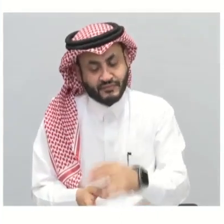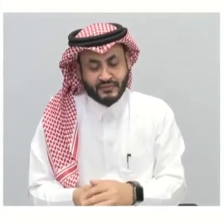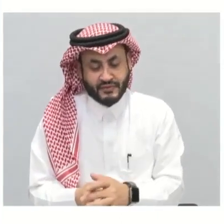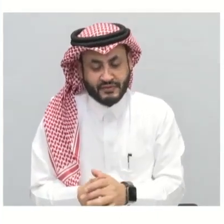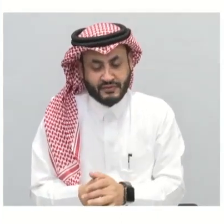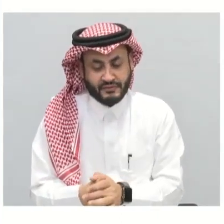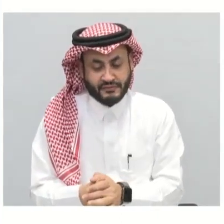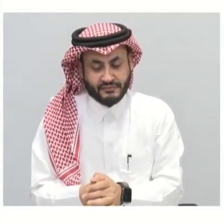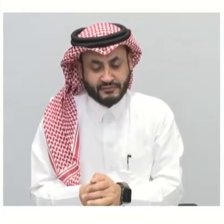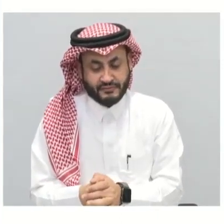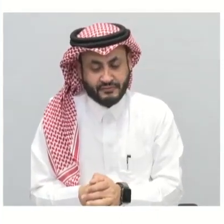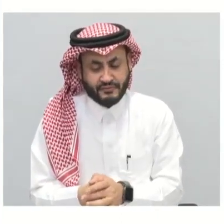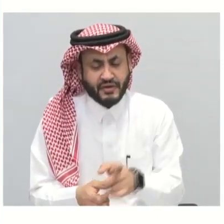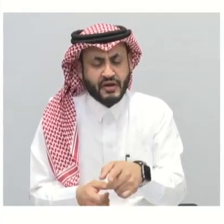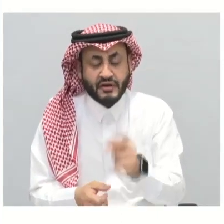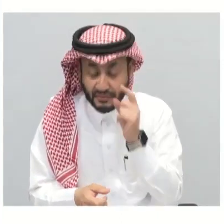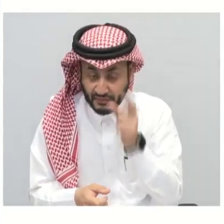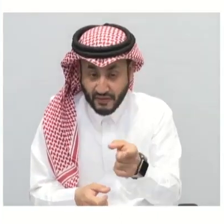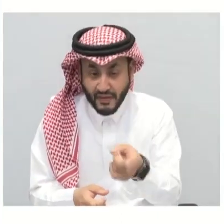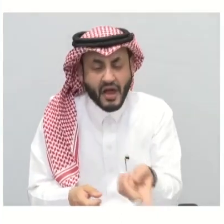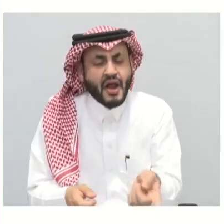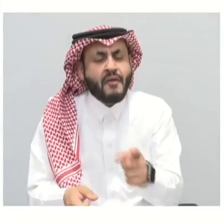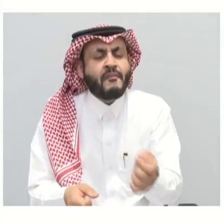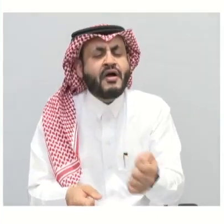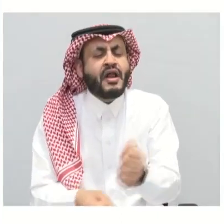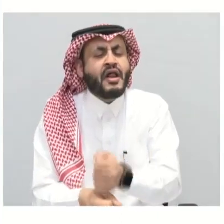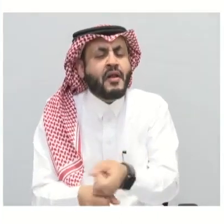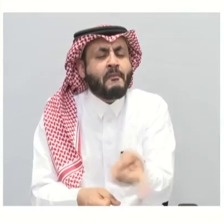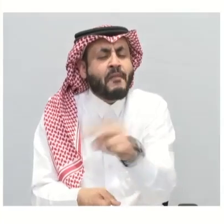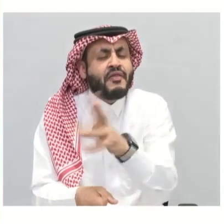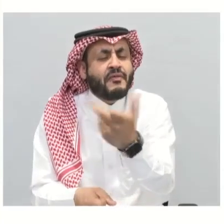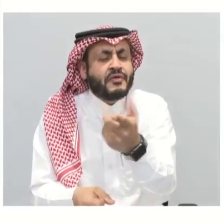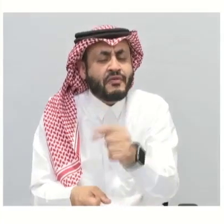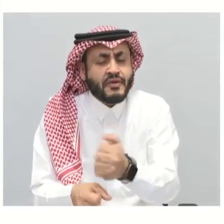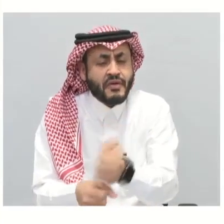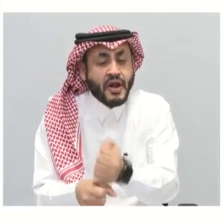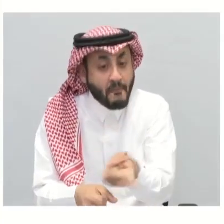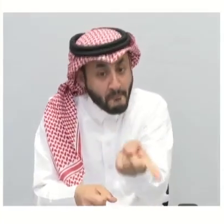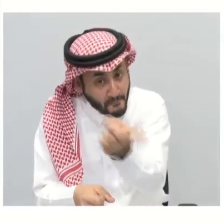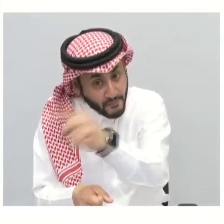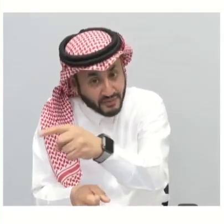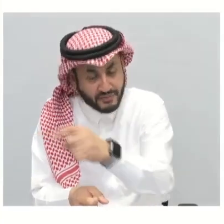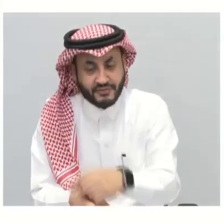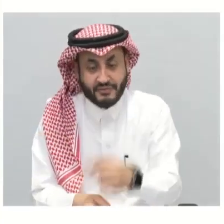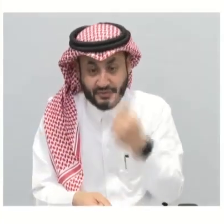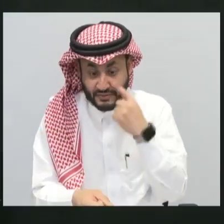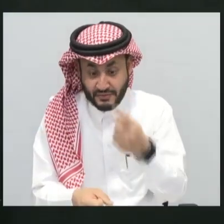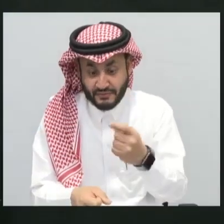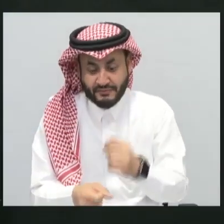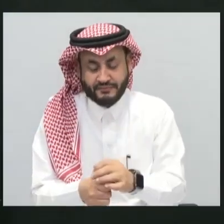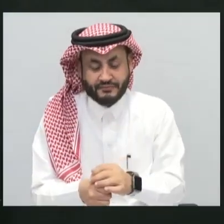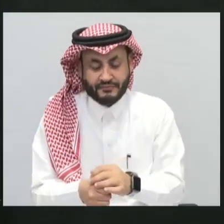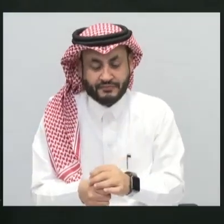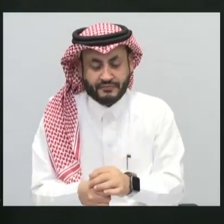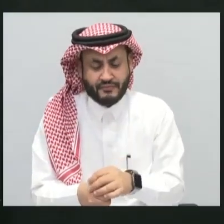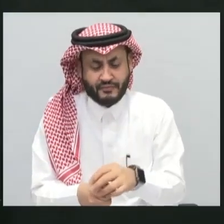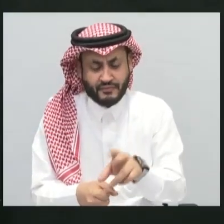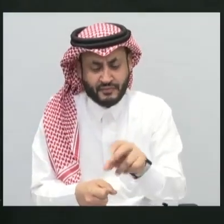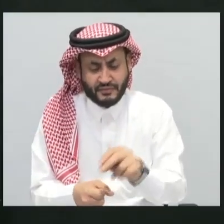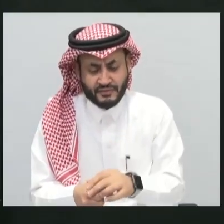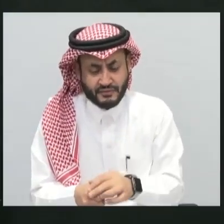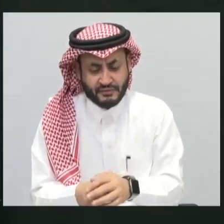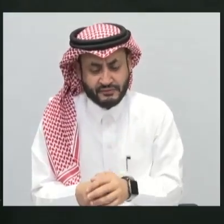you going to do tomorrow? What are you going to do tomorrow? And this is also using